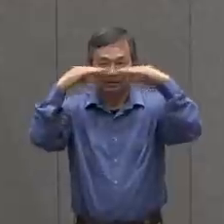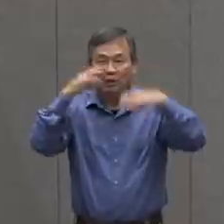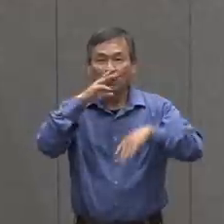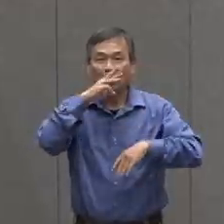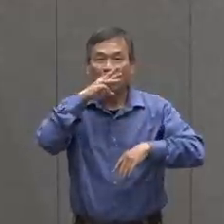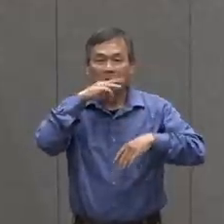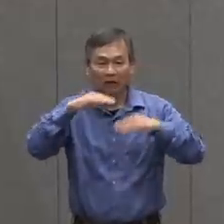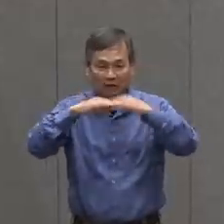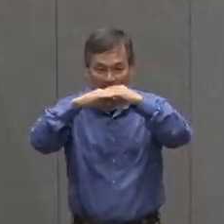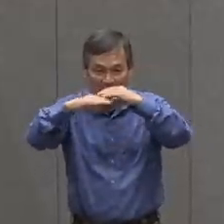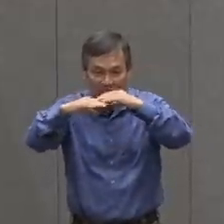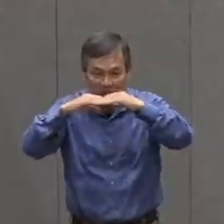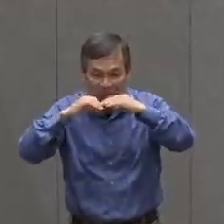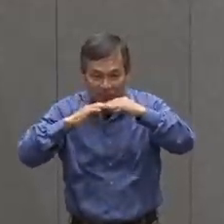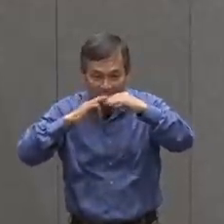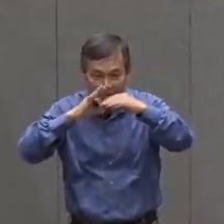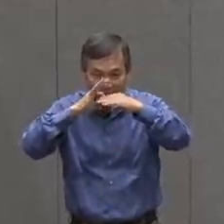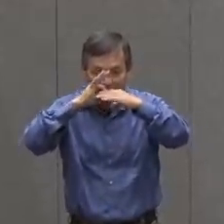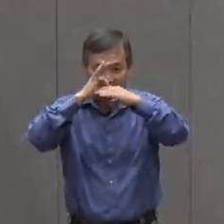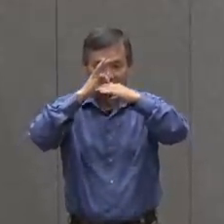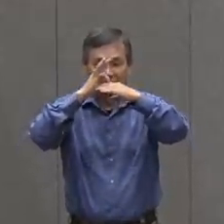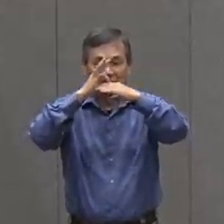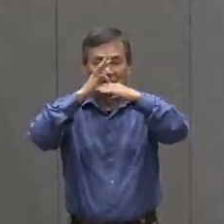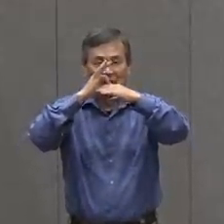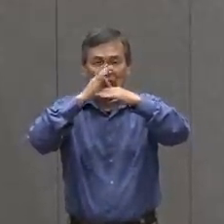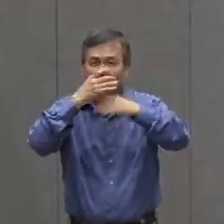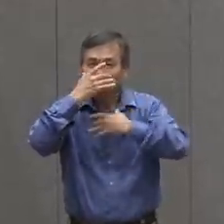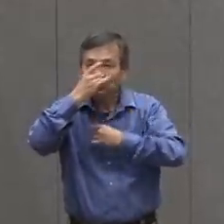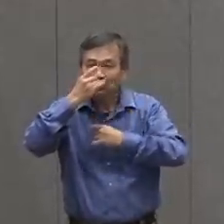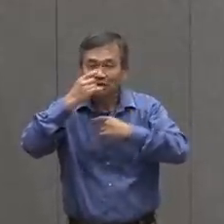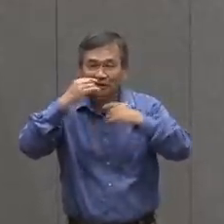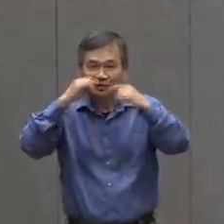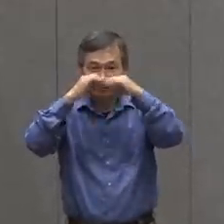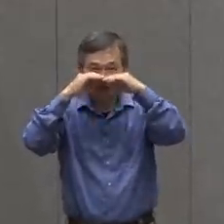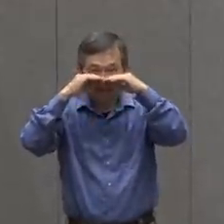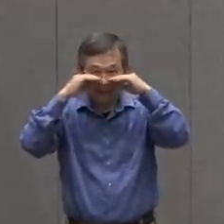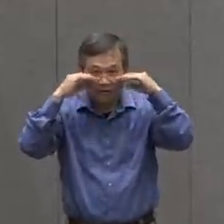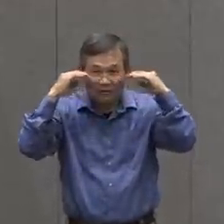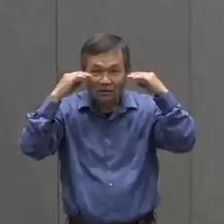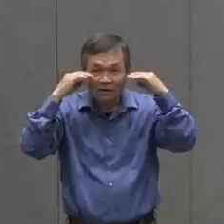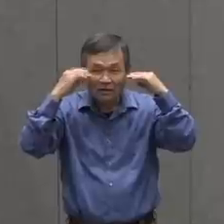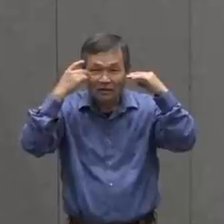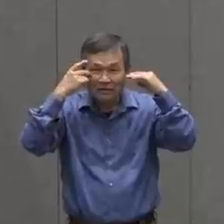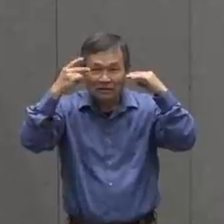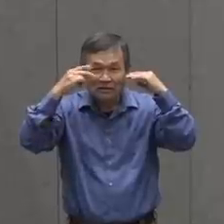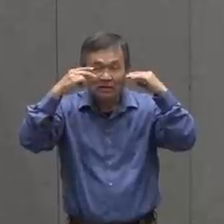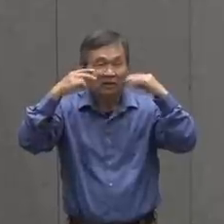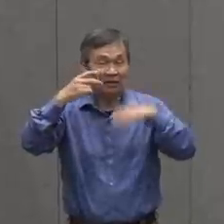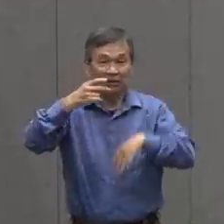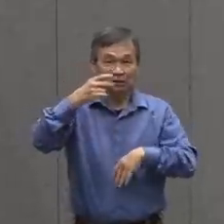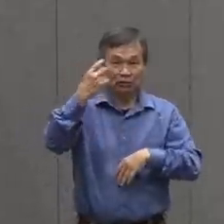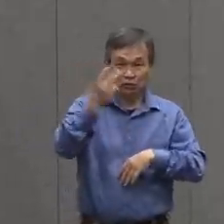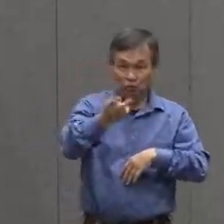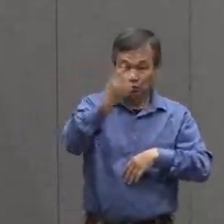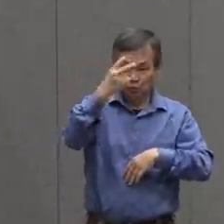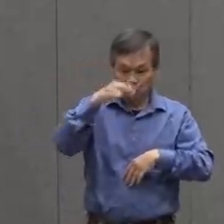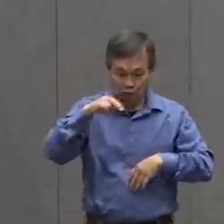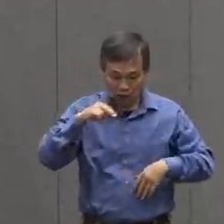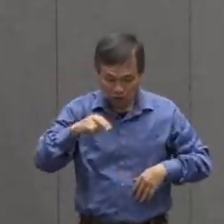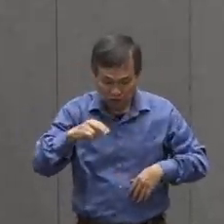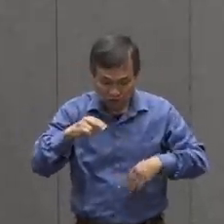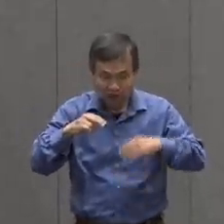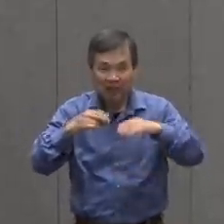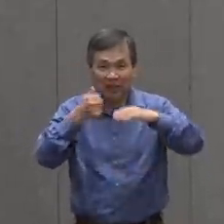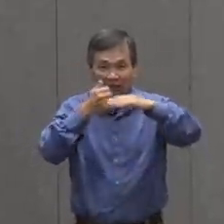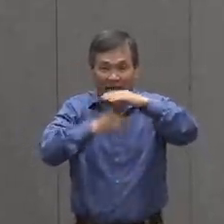time. That's very interesting to me because it looks like they only have two eyes, but